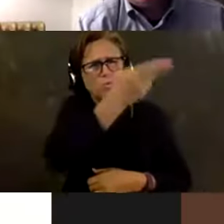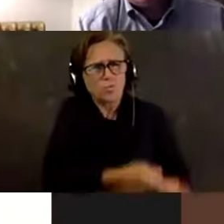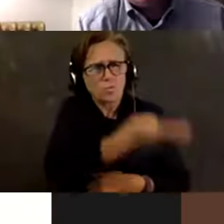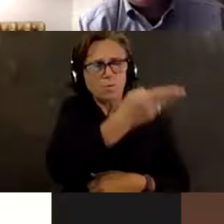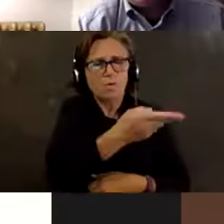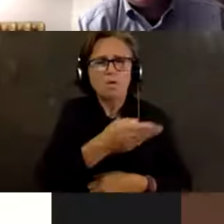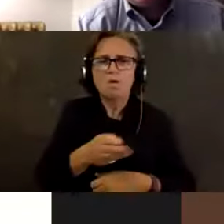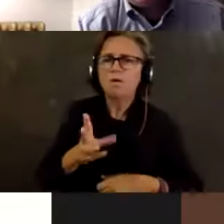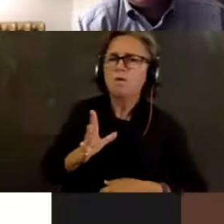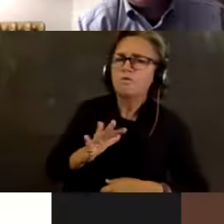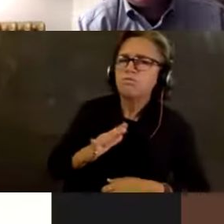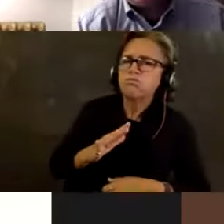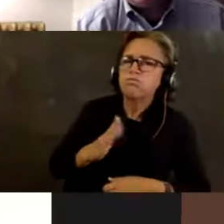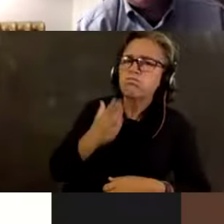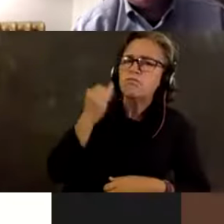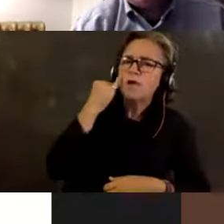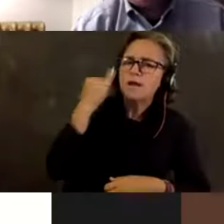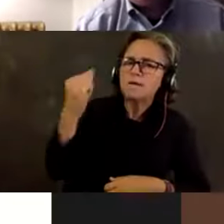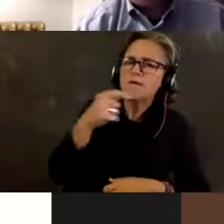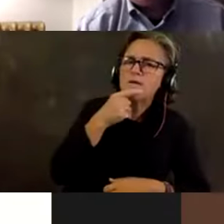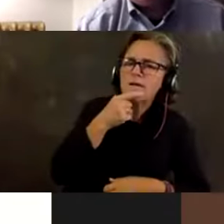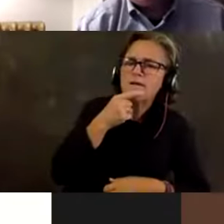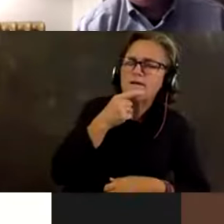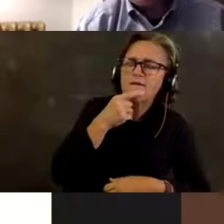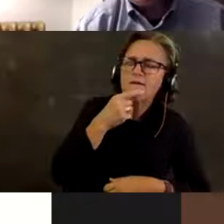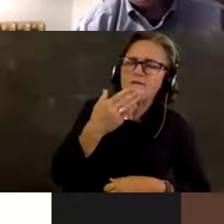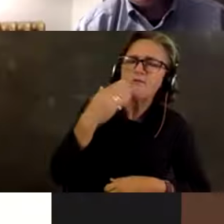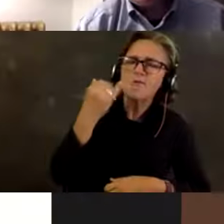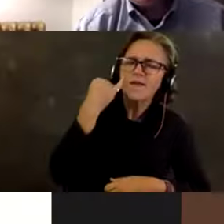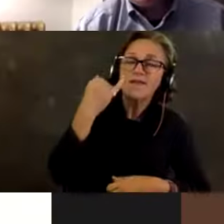book. And it's such a cool book because it's not